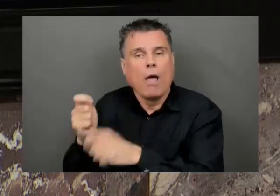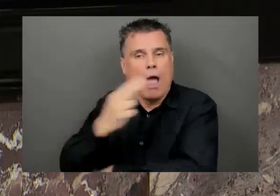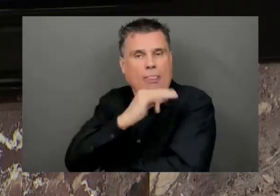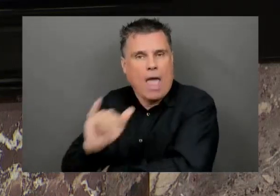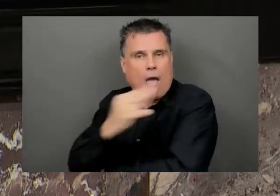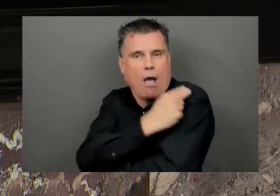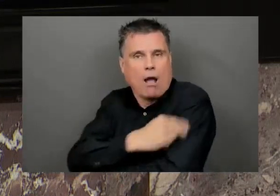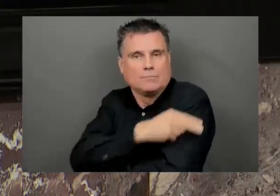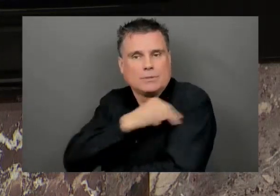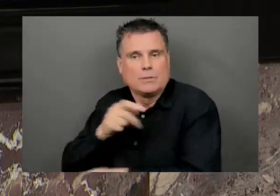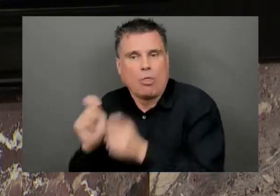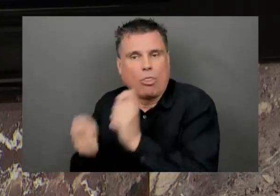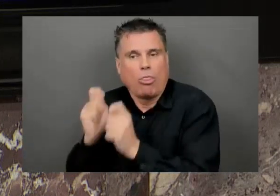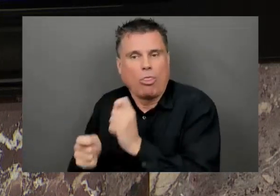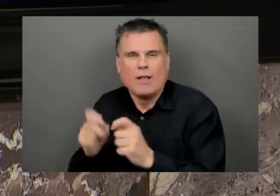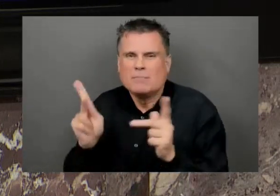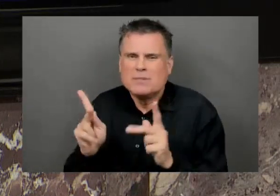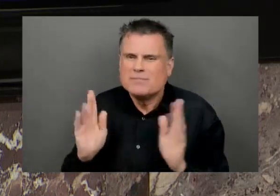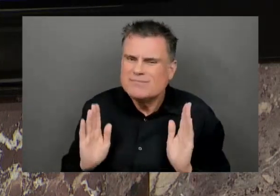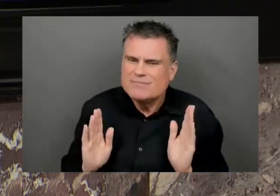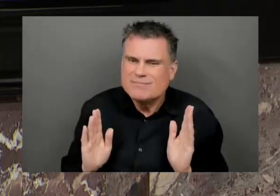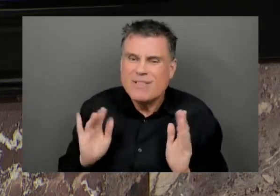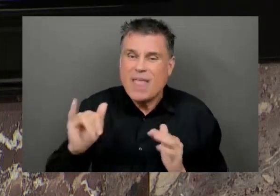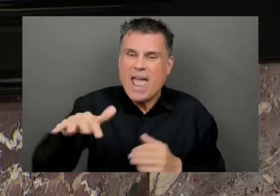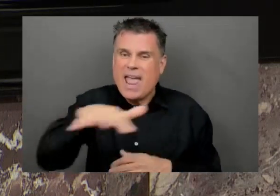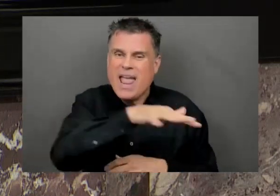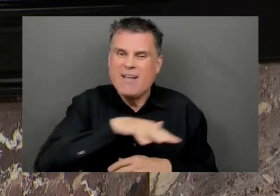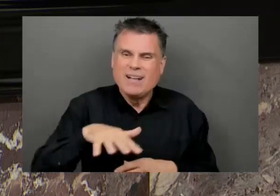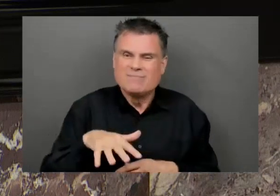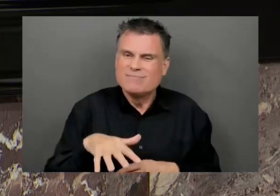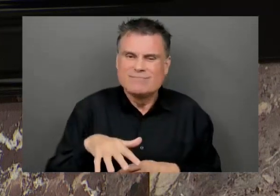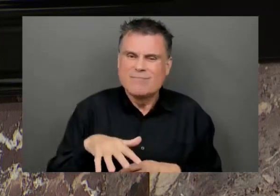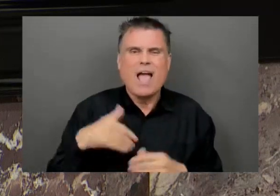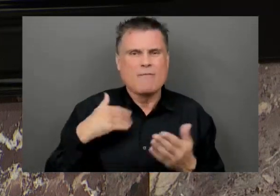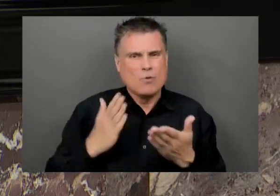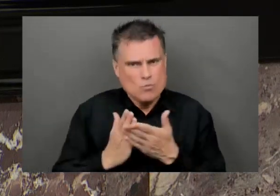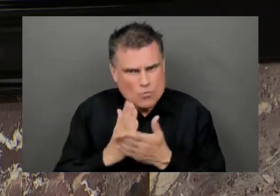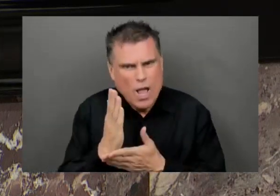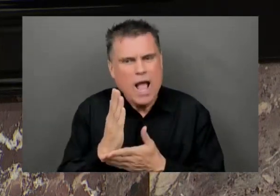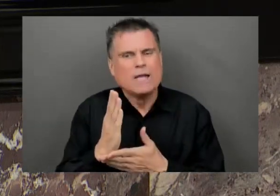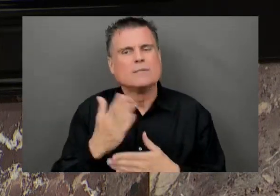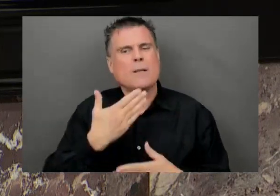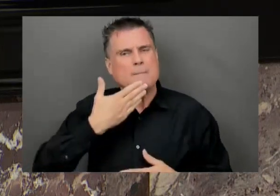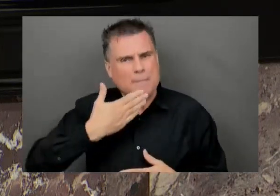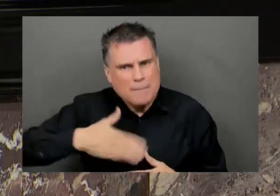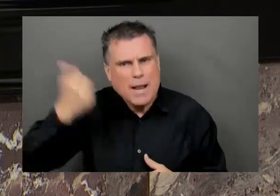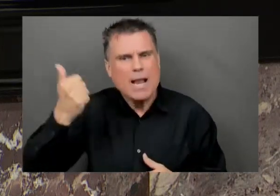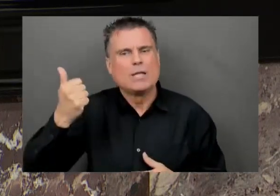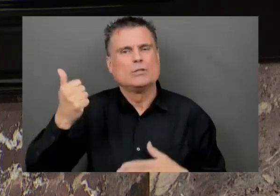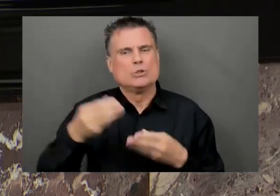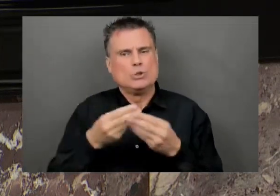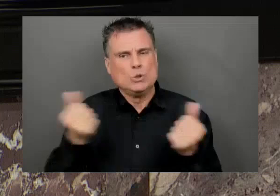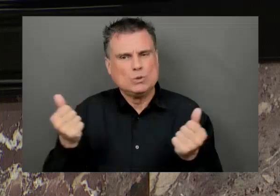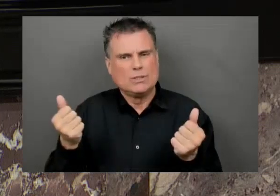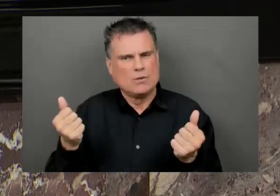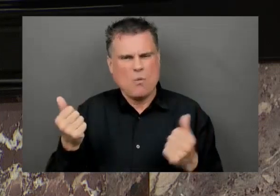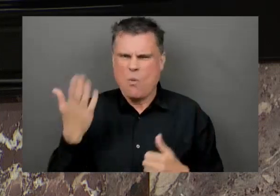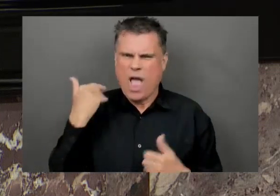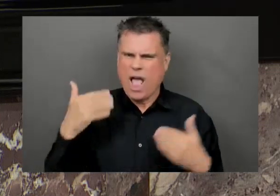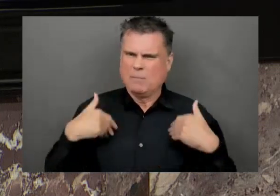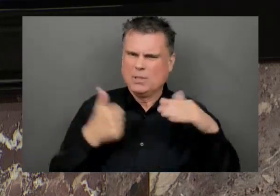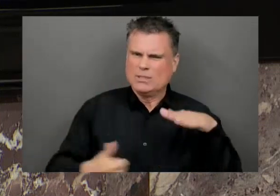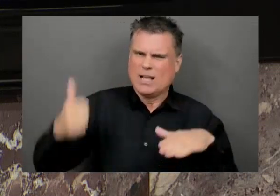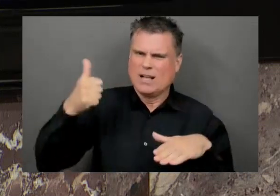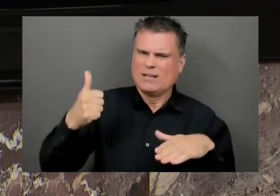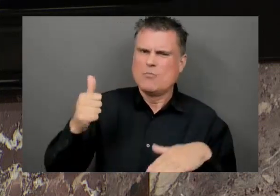better than Band-Aid solutions and hallway medicine. Why does the Minister of Health continue to refuse to listen to Island Health, and when will the NDP commit to